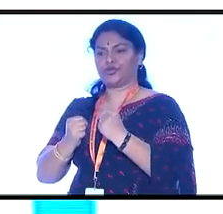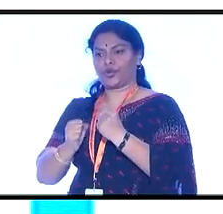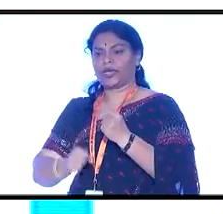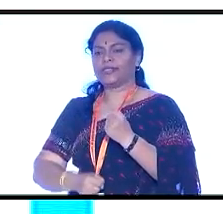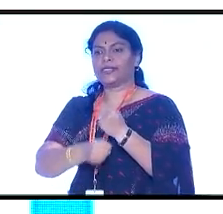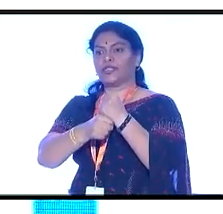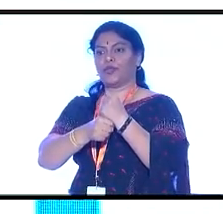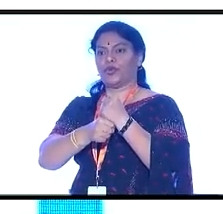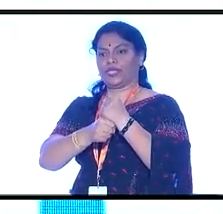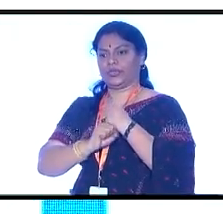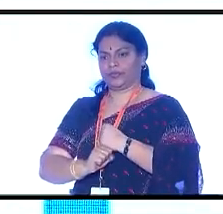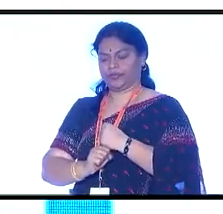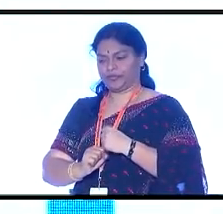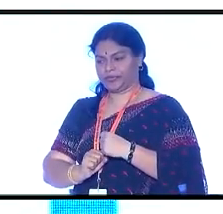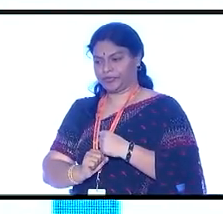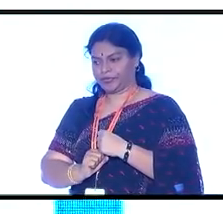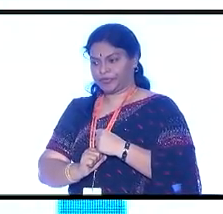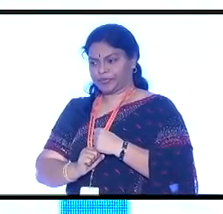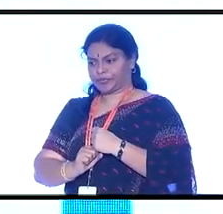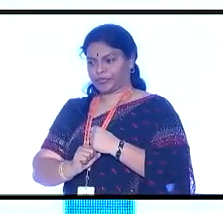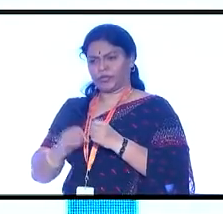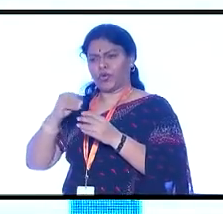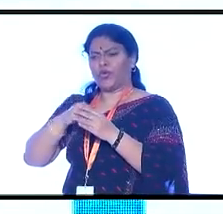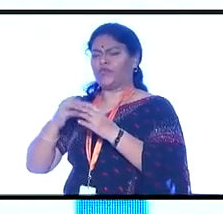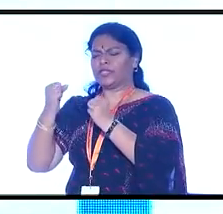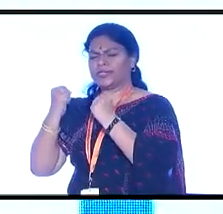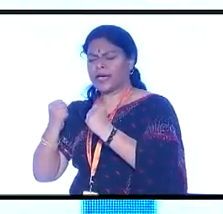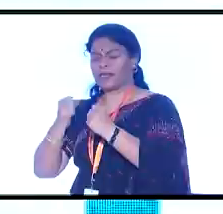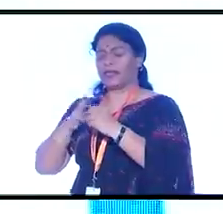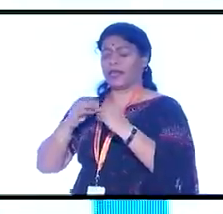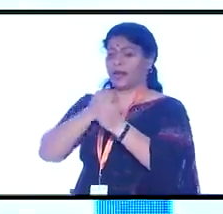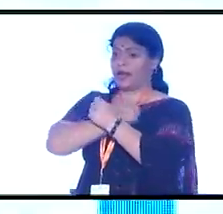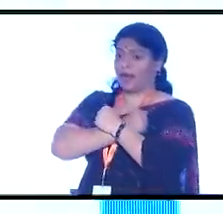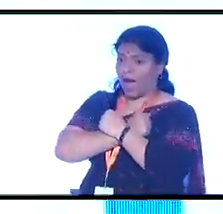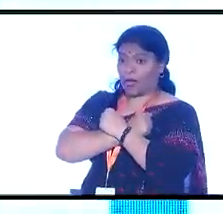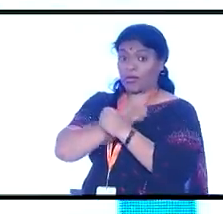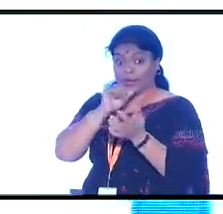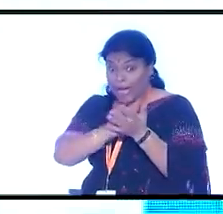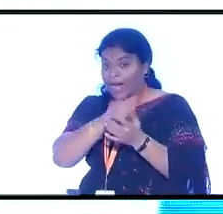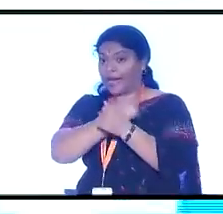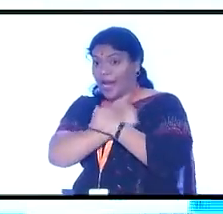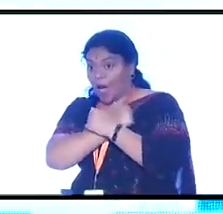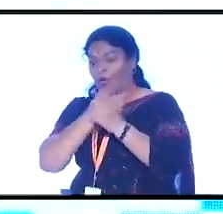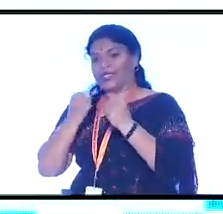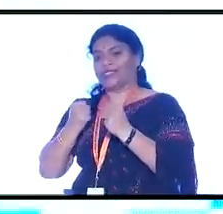they stood by with so much of strength, with so much of love, and that's what got me through